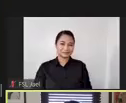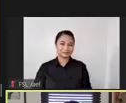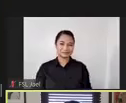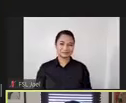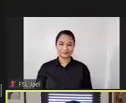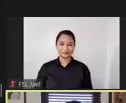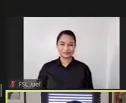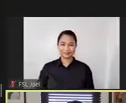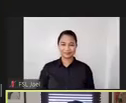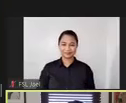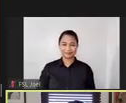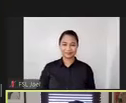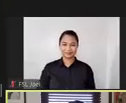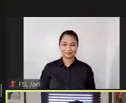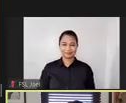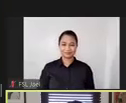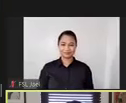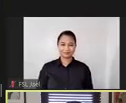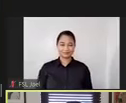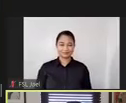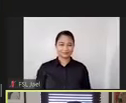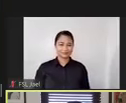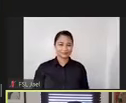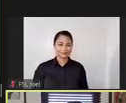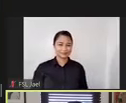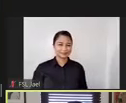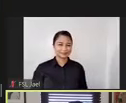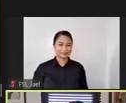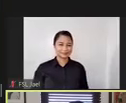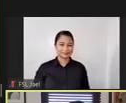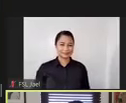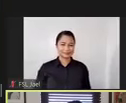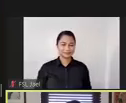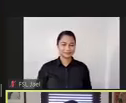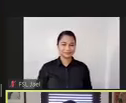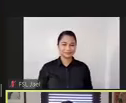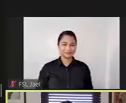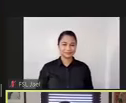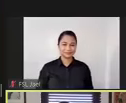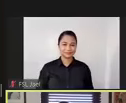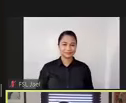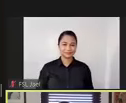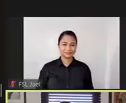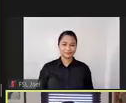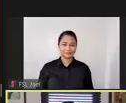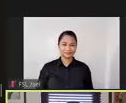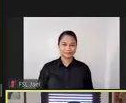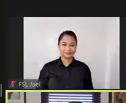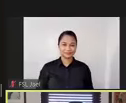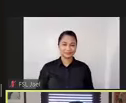So from the farm to the fork, food is wasted at every step of the journey.